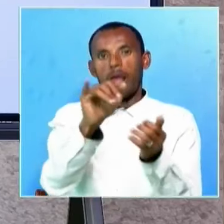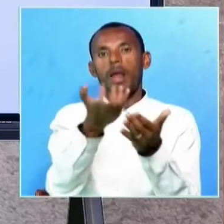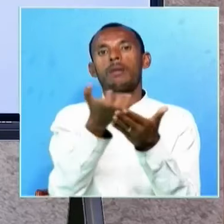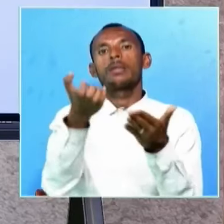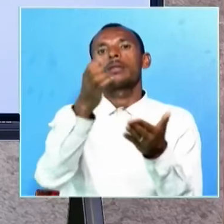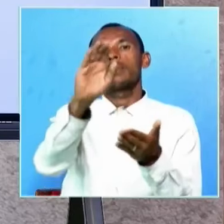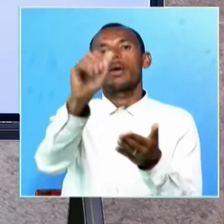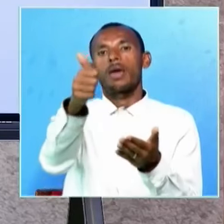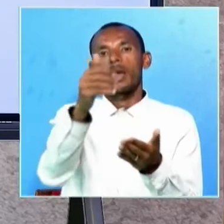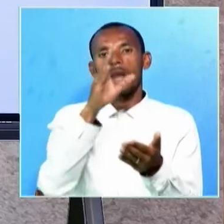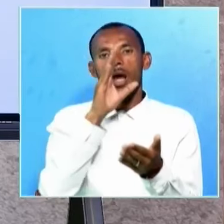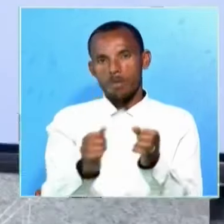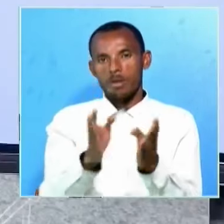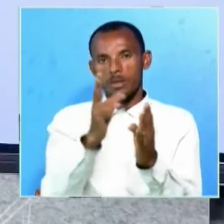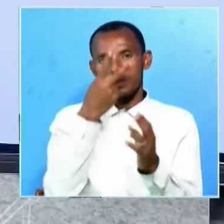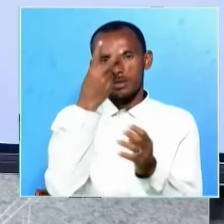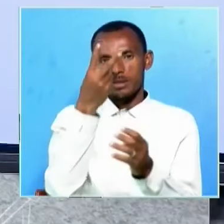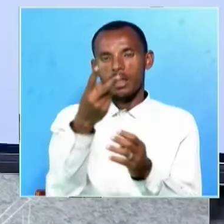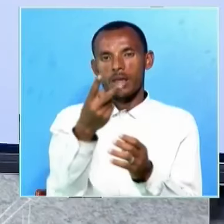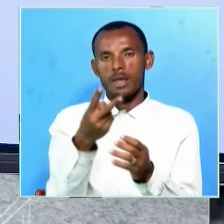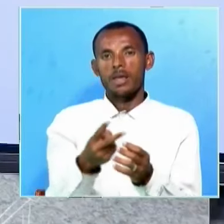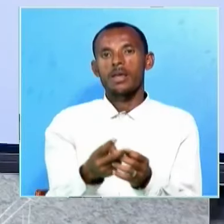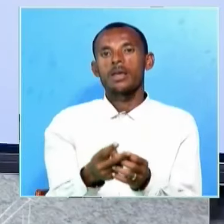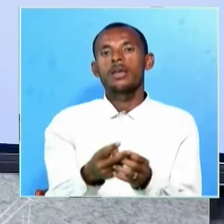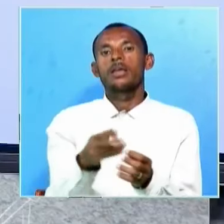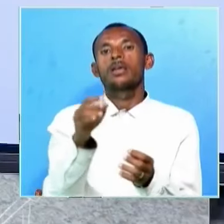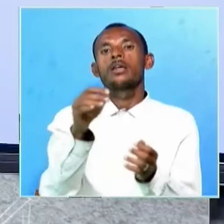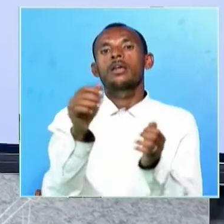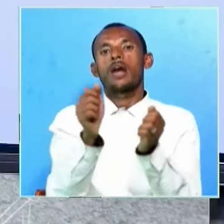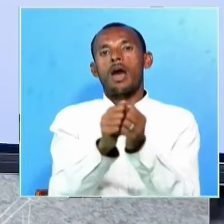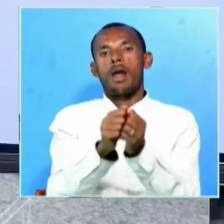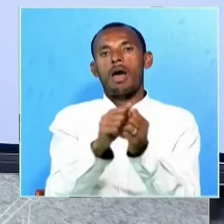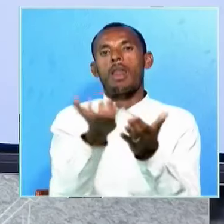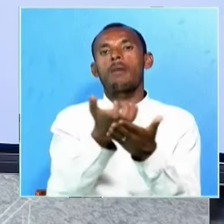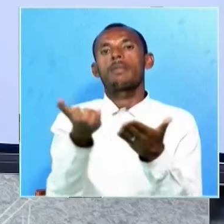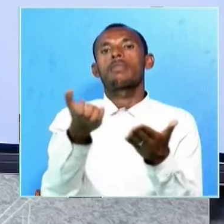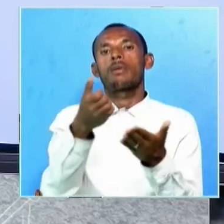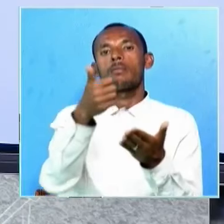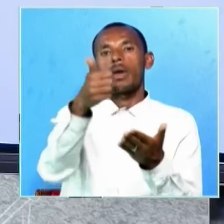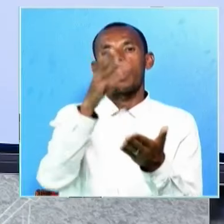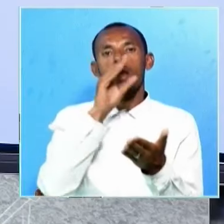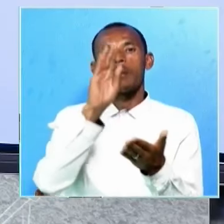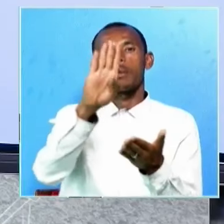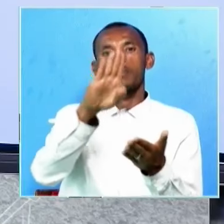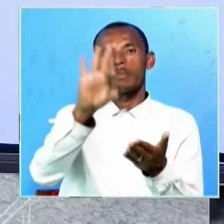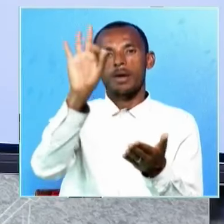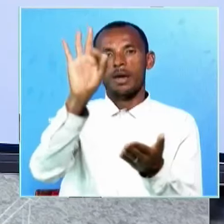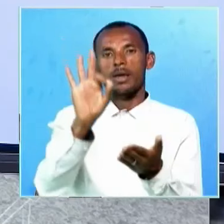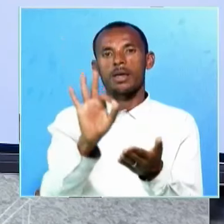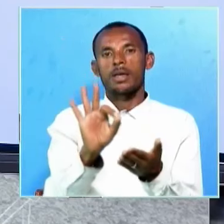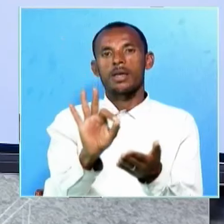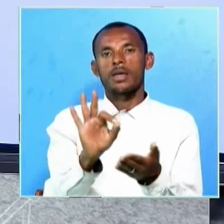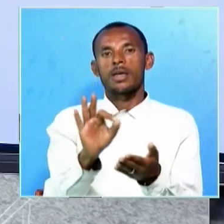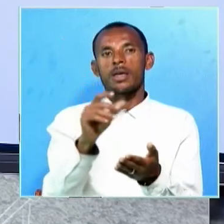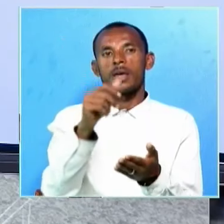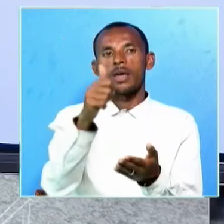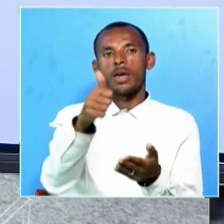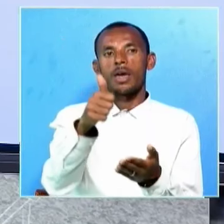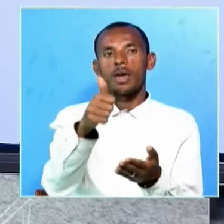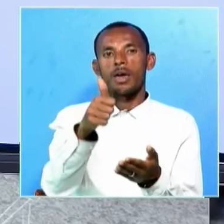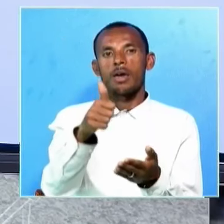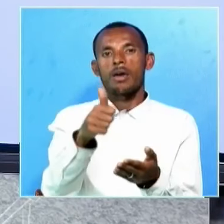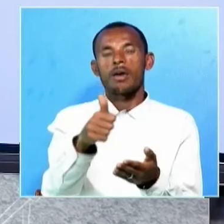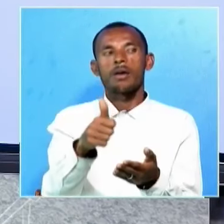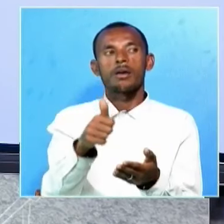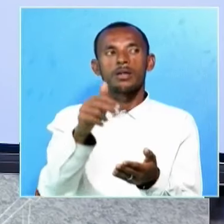means. So search the common elements that are found in A and B. Is A found